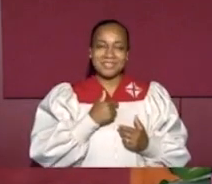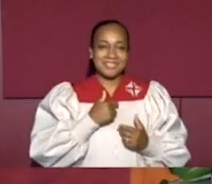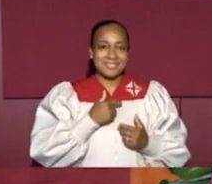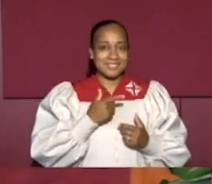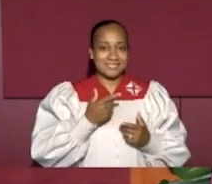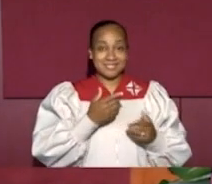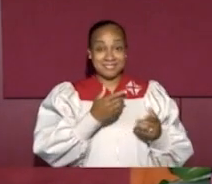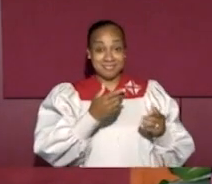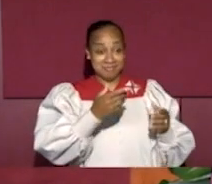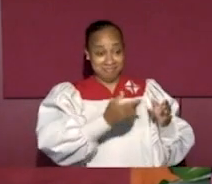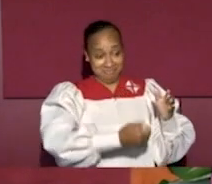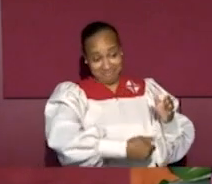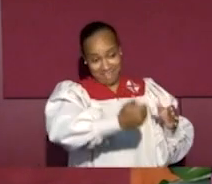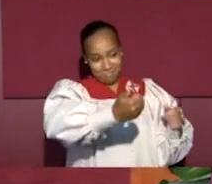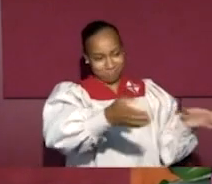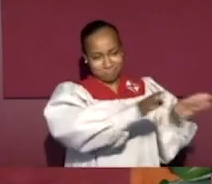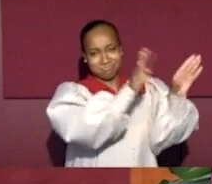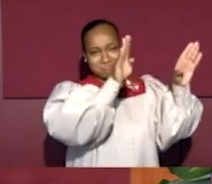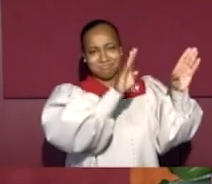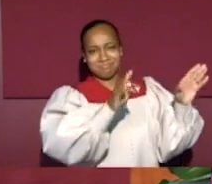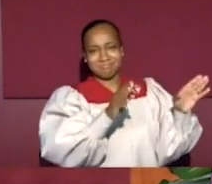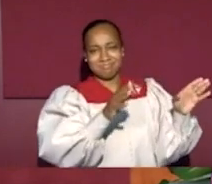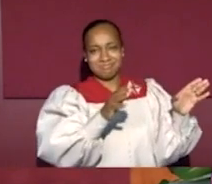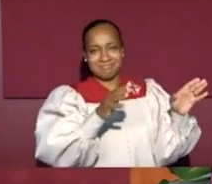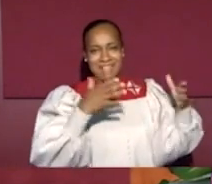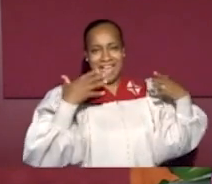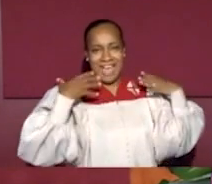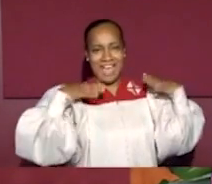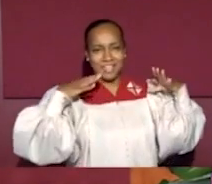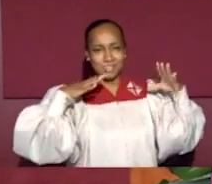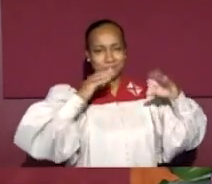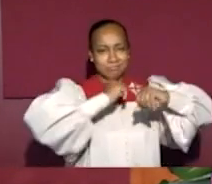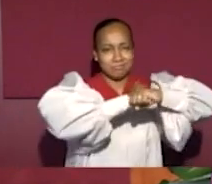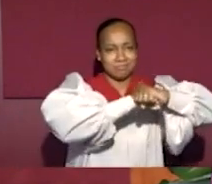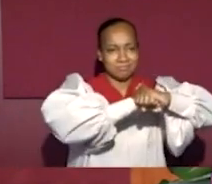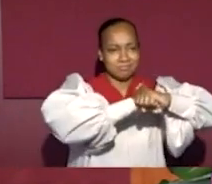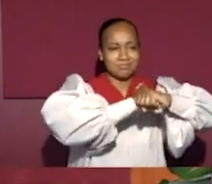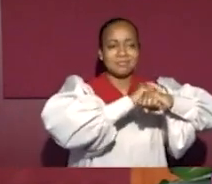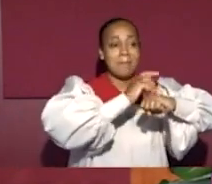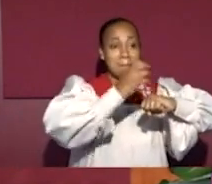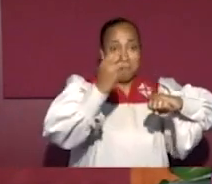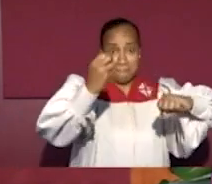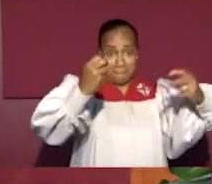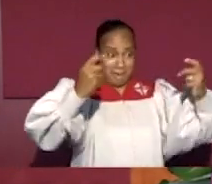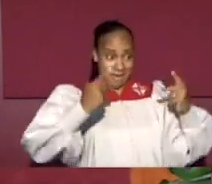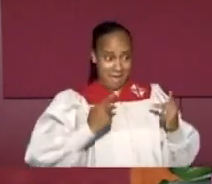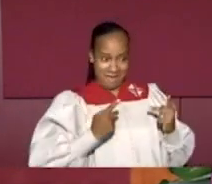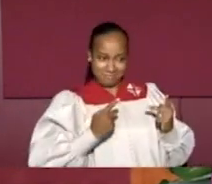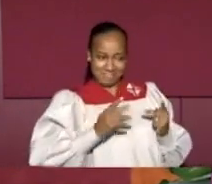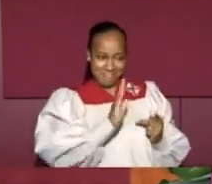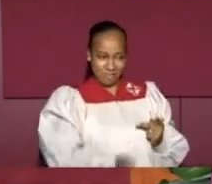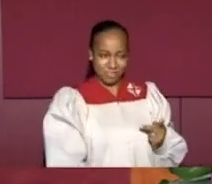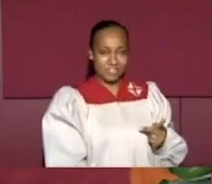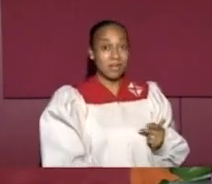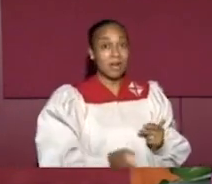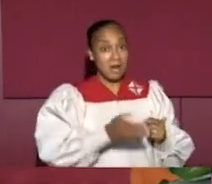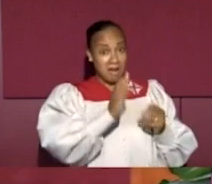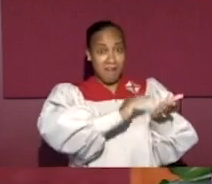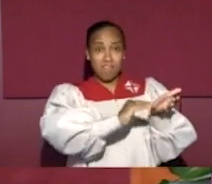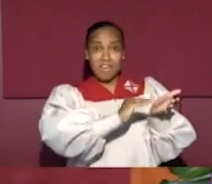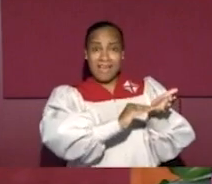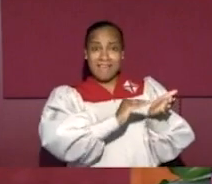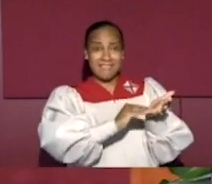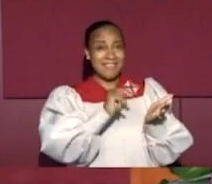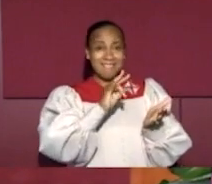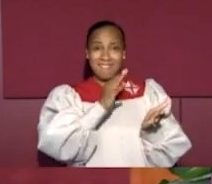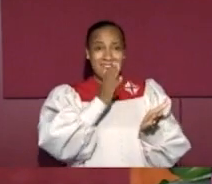he closed the door, locked it up, guarded it with angels, and said, you ain't ever coming back to this house. But God forgave Adam. If God